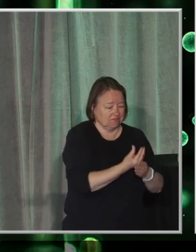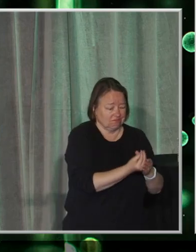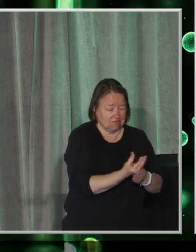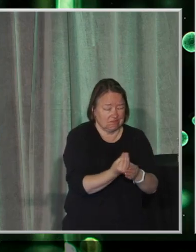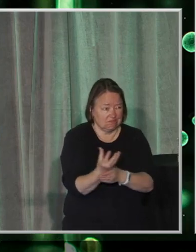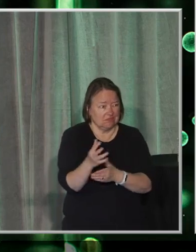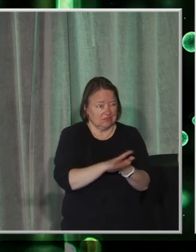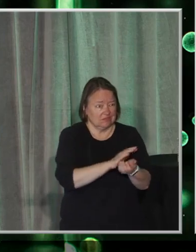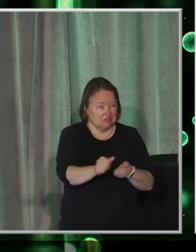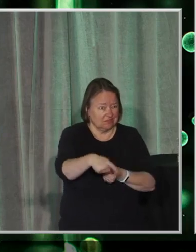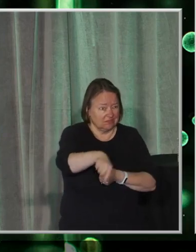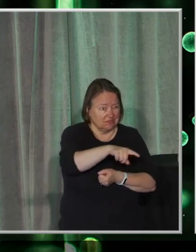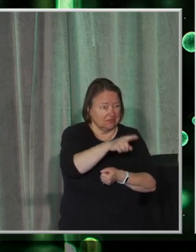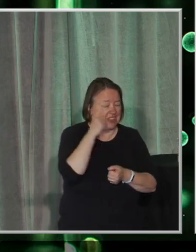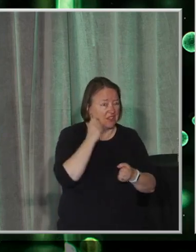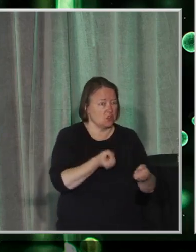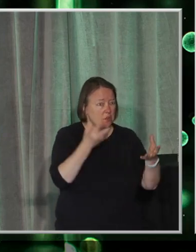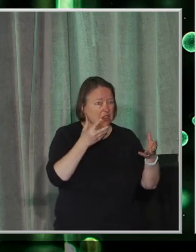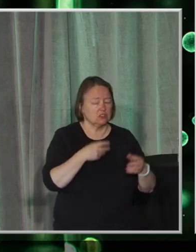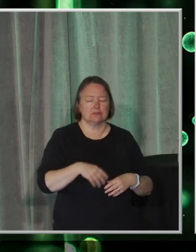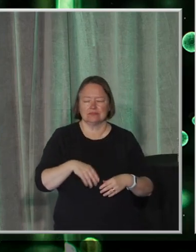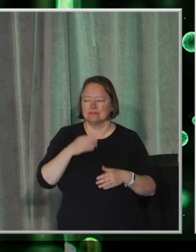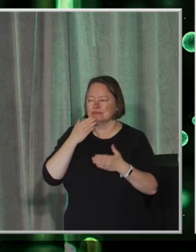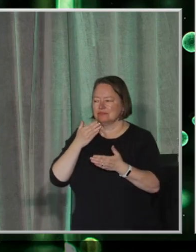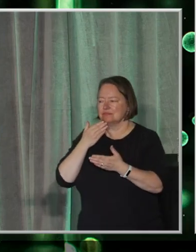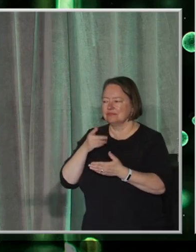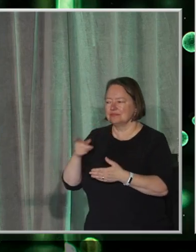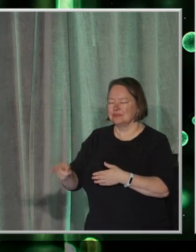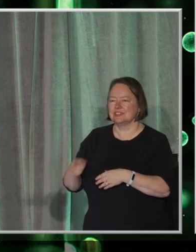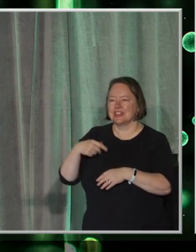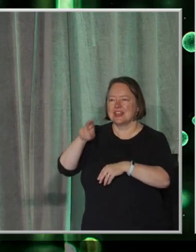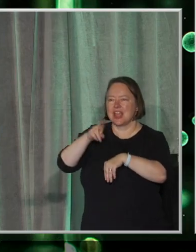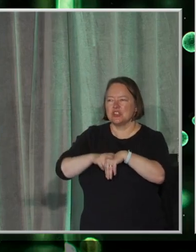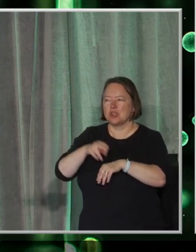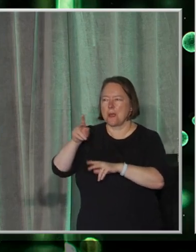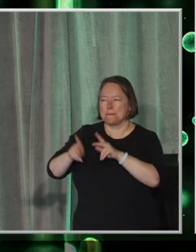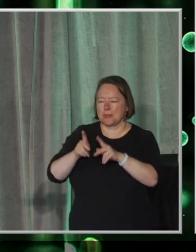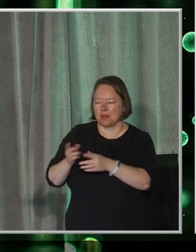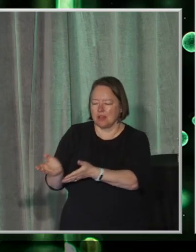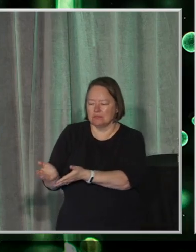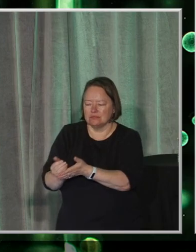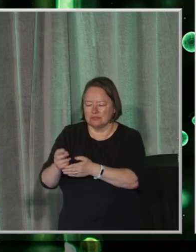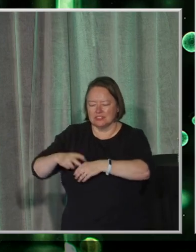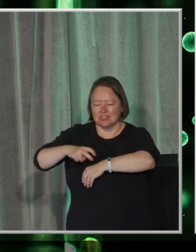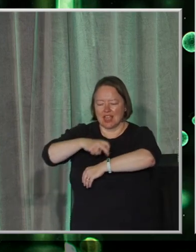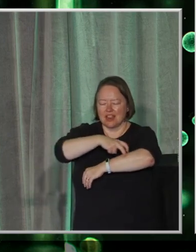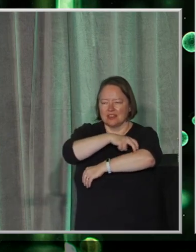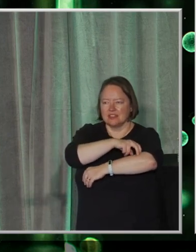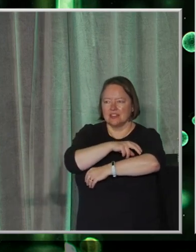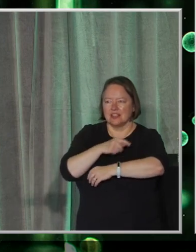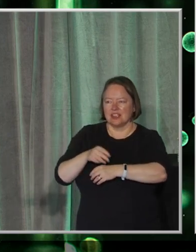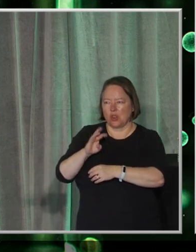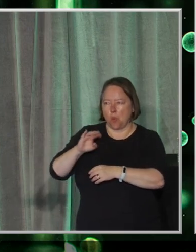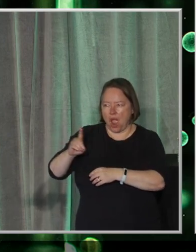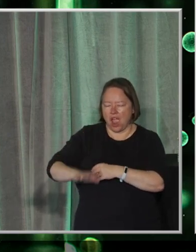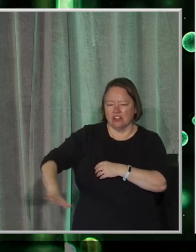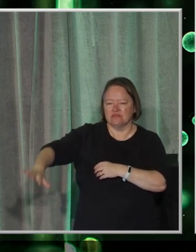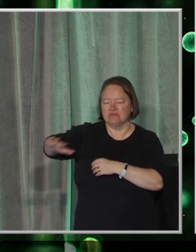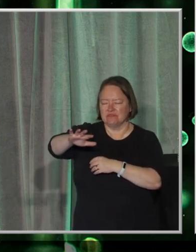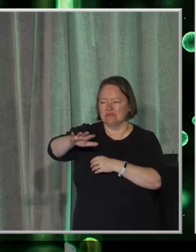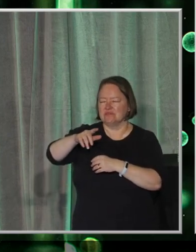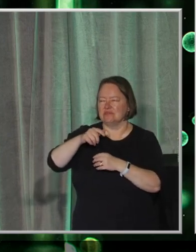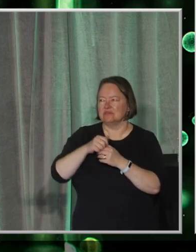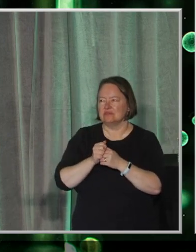concentration? Well, thank you. So naturally, people have been harvesting Senene in the wild, and they have